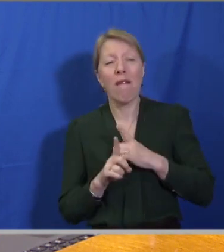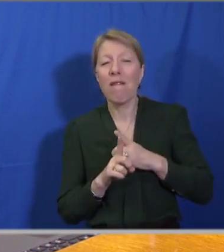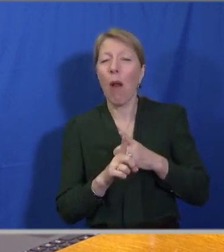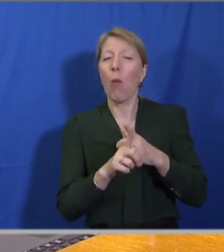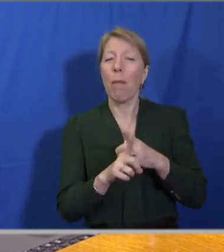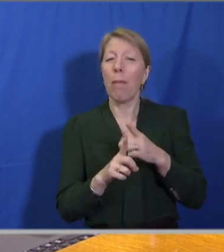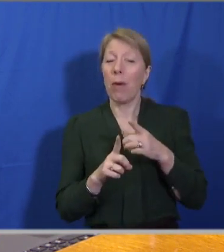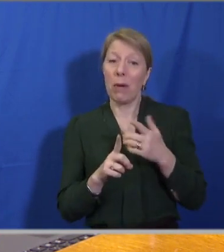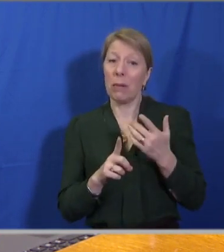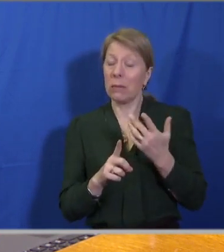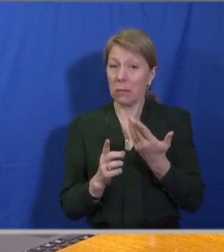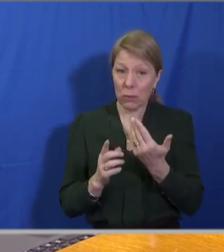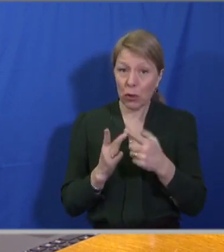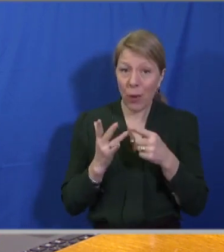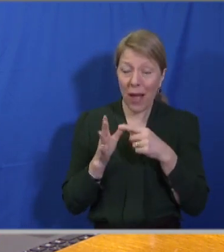please?